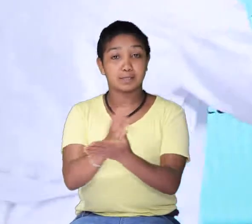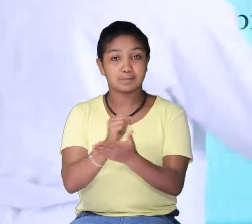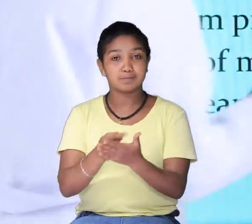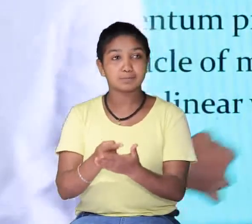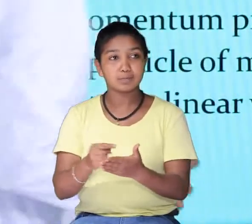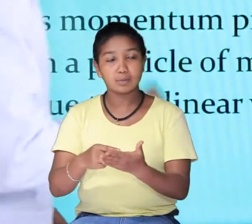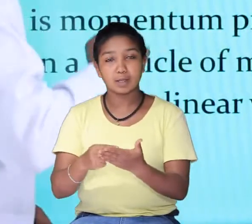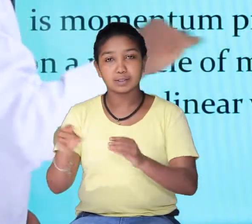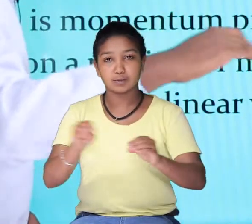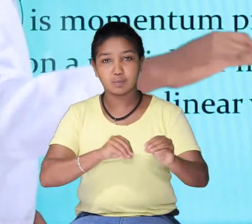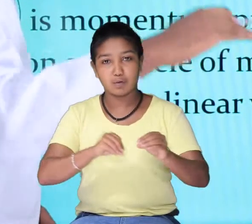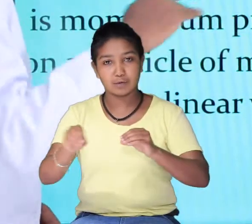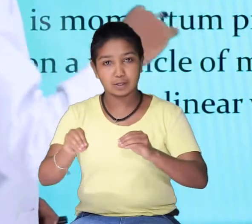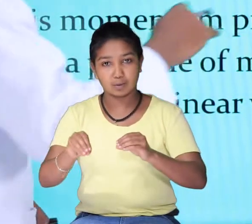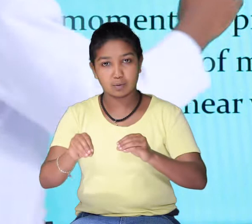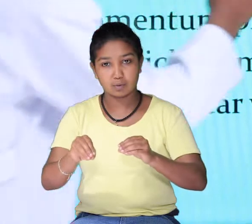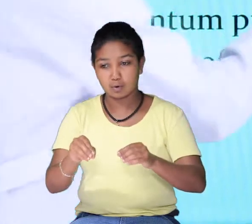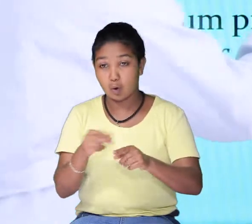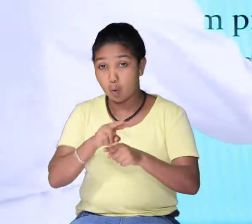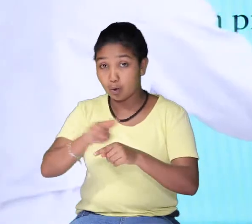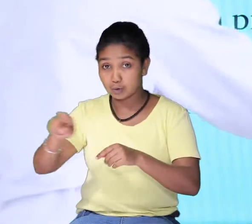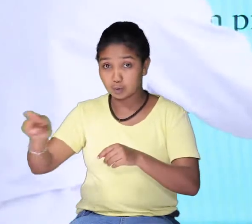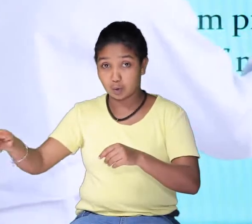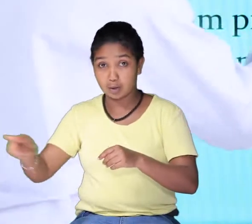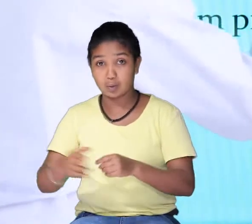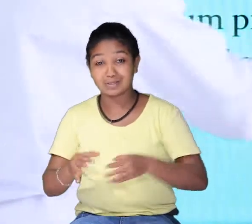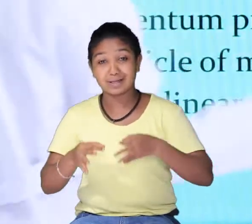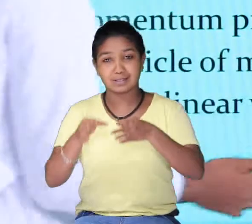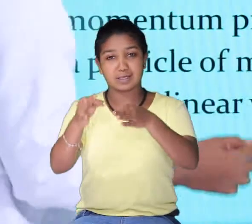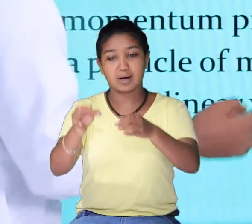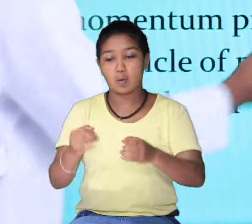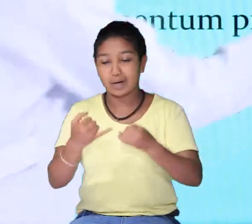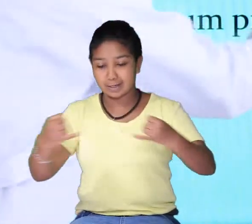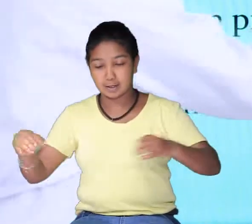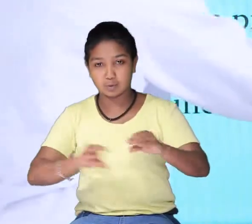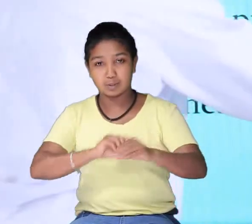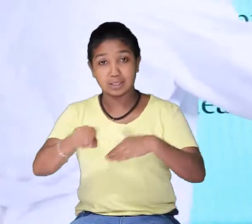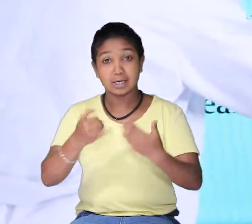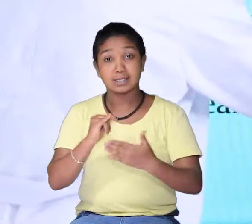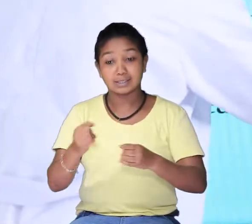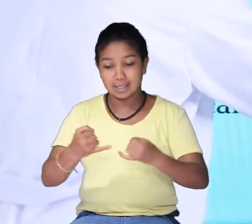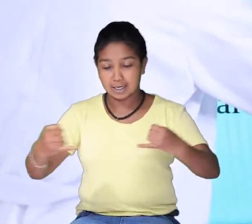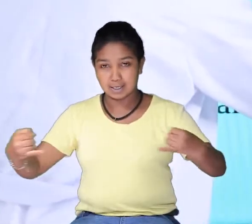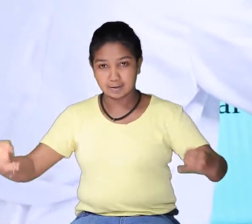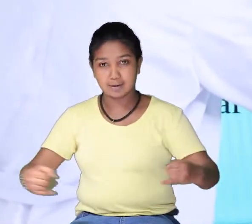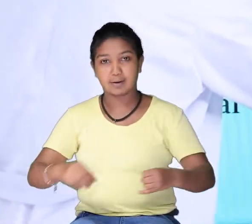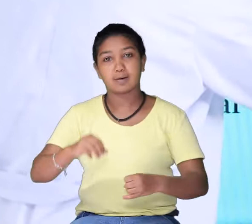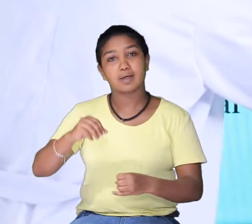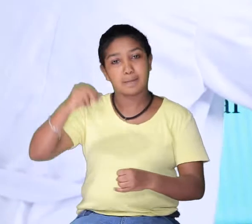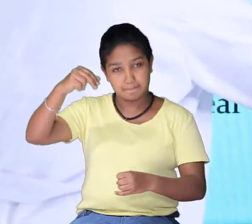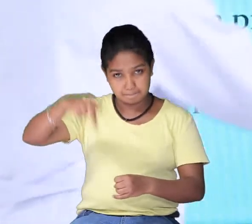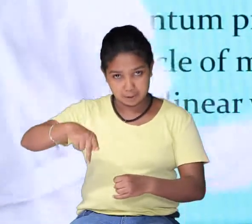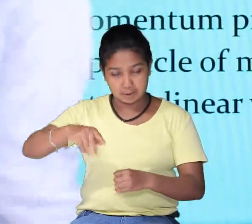it's moving on a horizontal level or translational or a linear motion. There is a linear momentum known to be